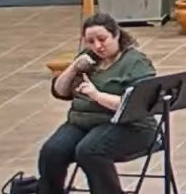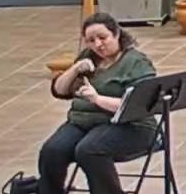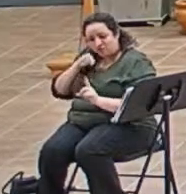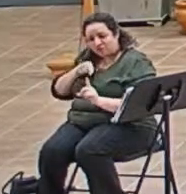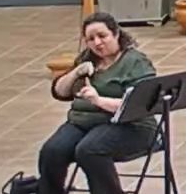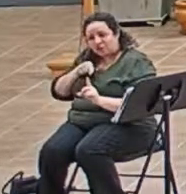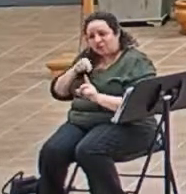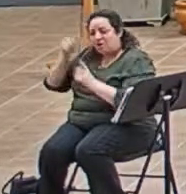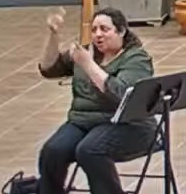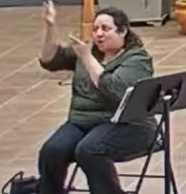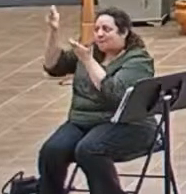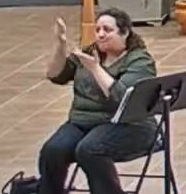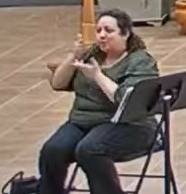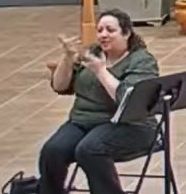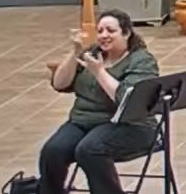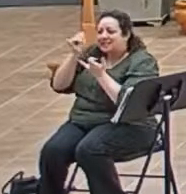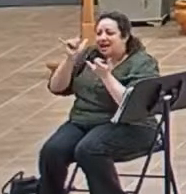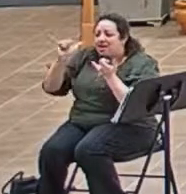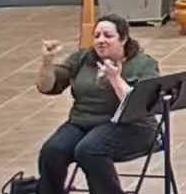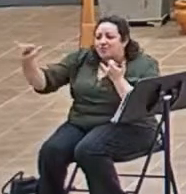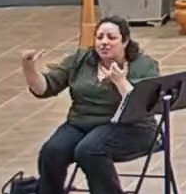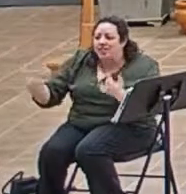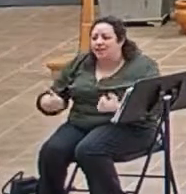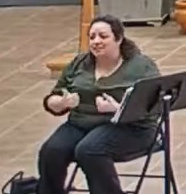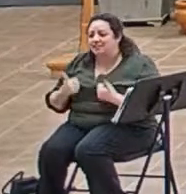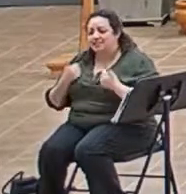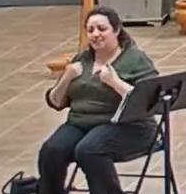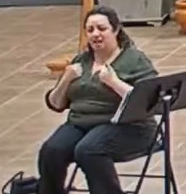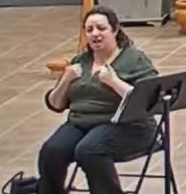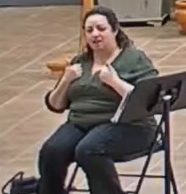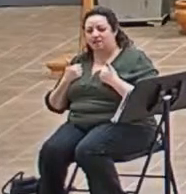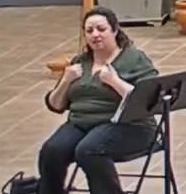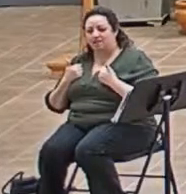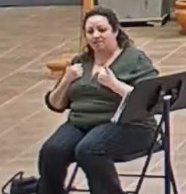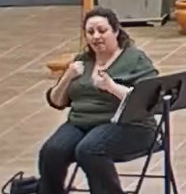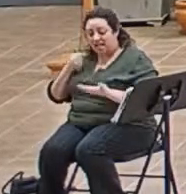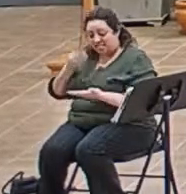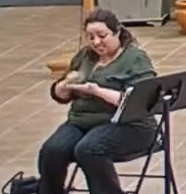everlasting life. That treasure is Jesus Christ,